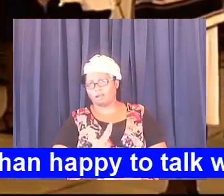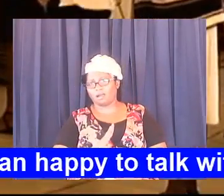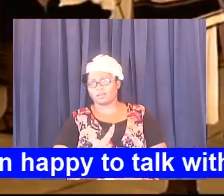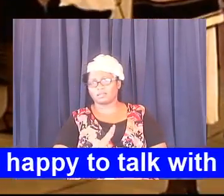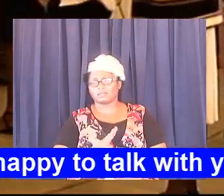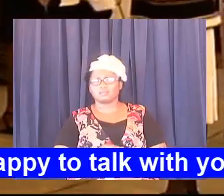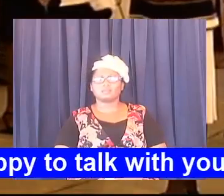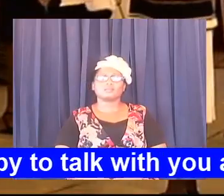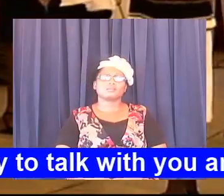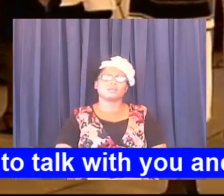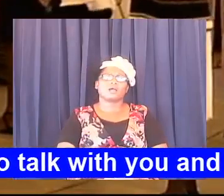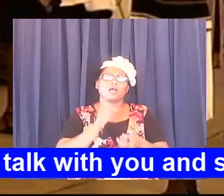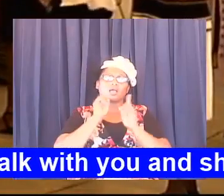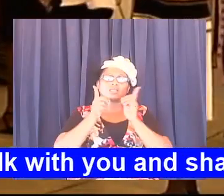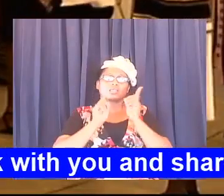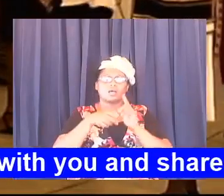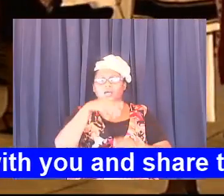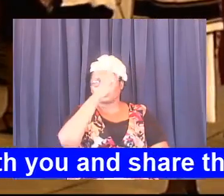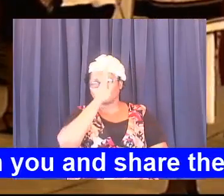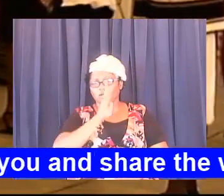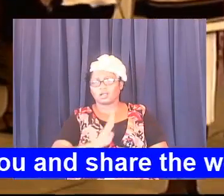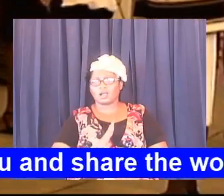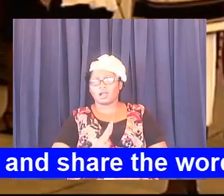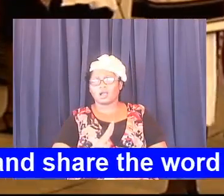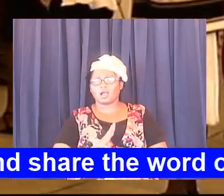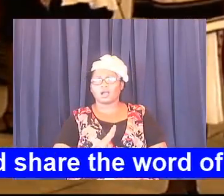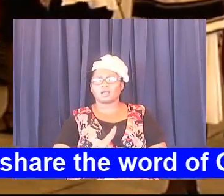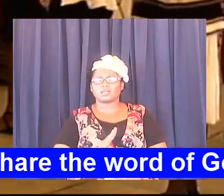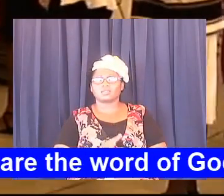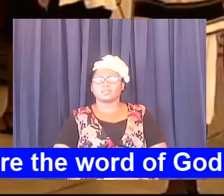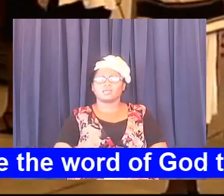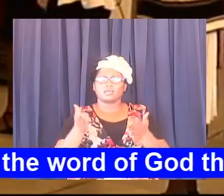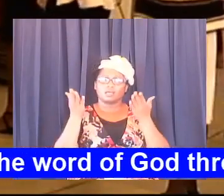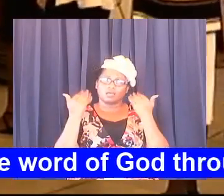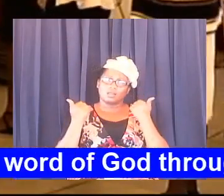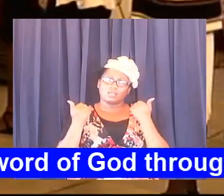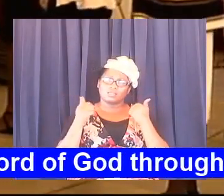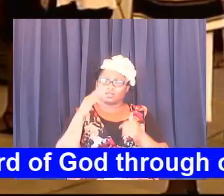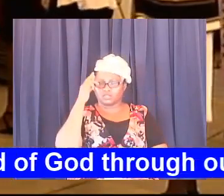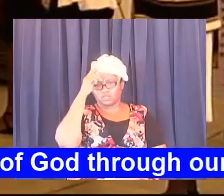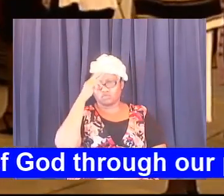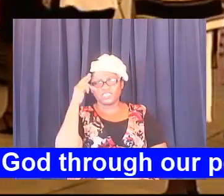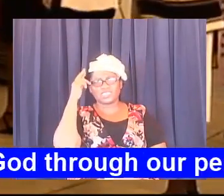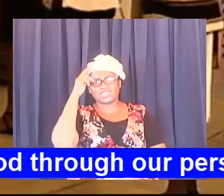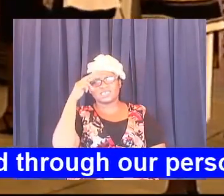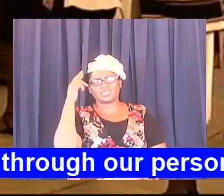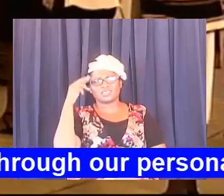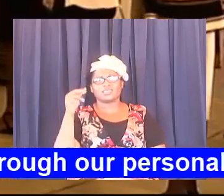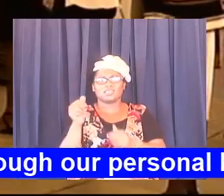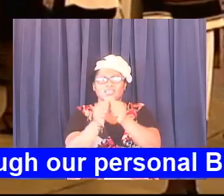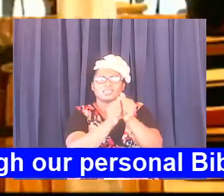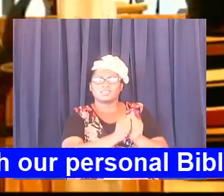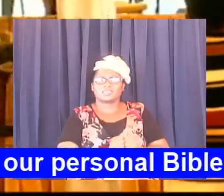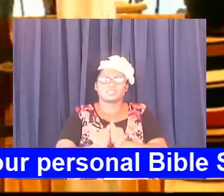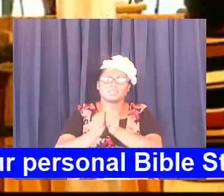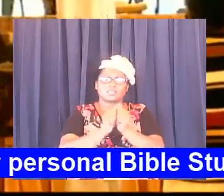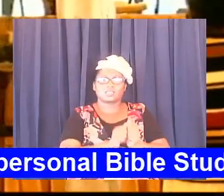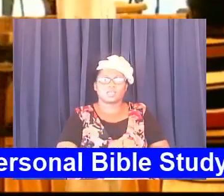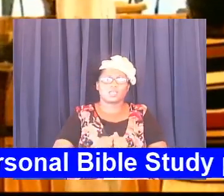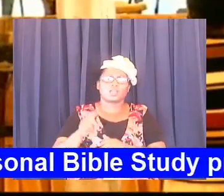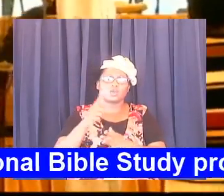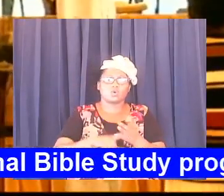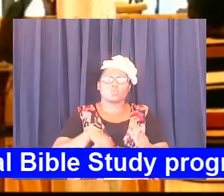God. Talk to God. Reason. He said, come, let us reason together. Whatever your situation,